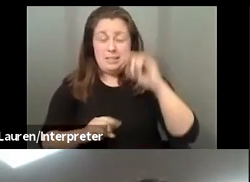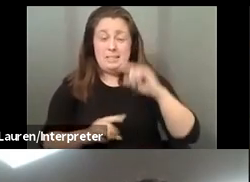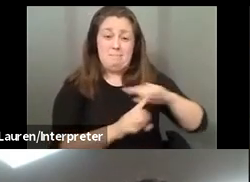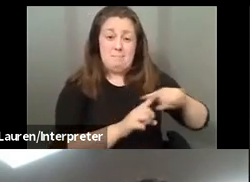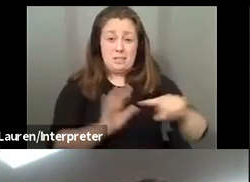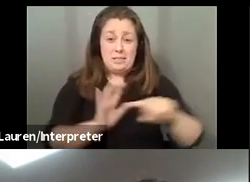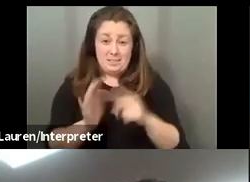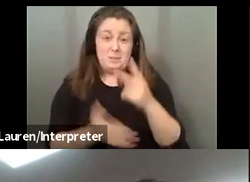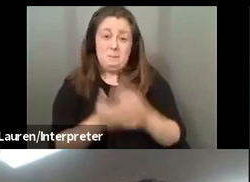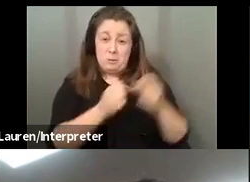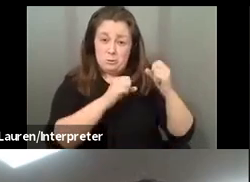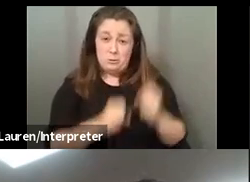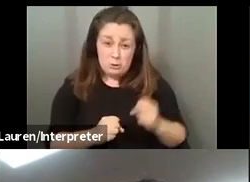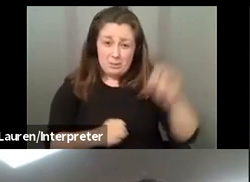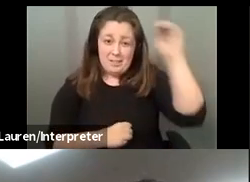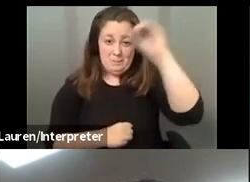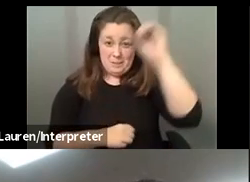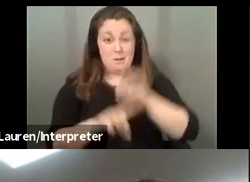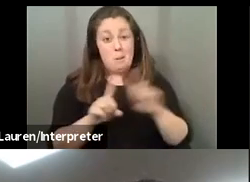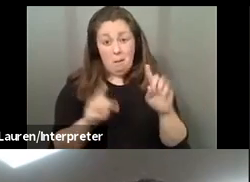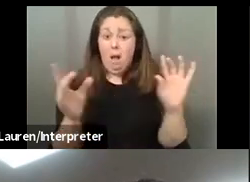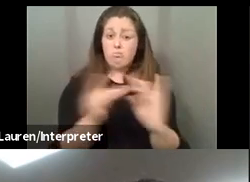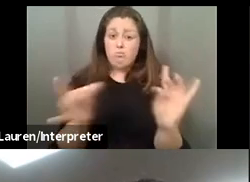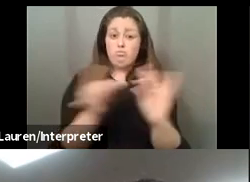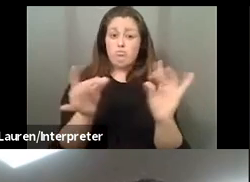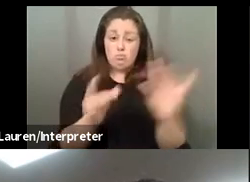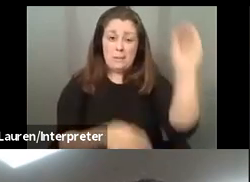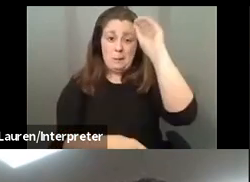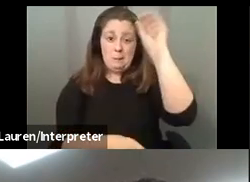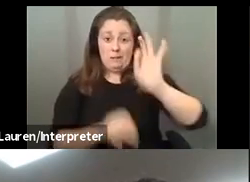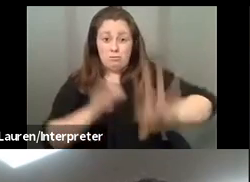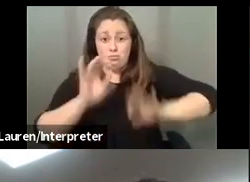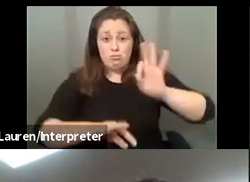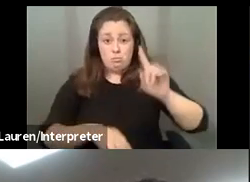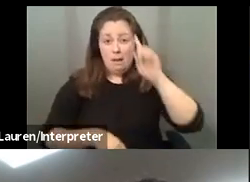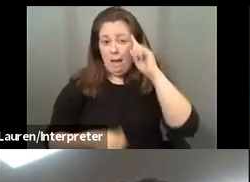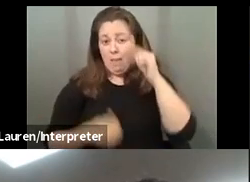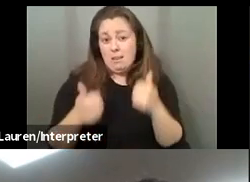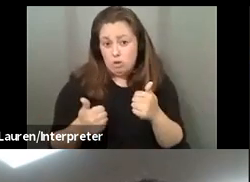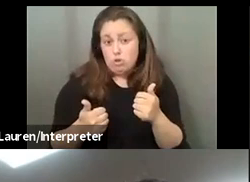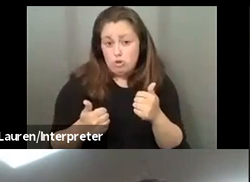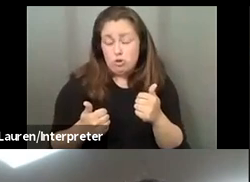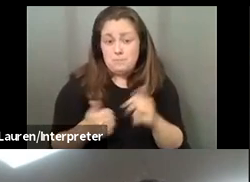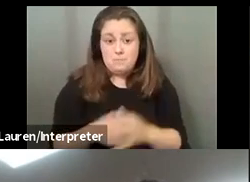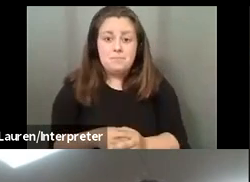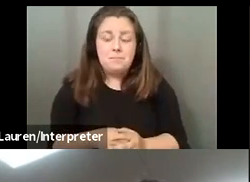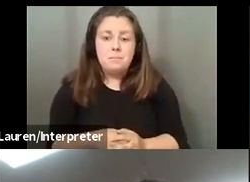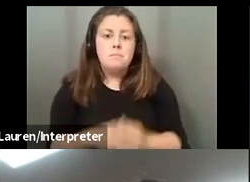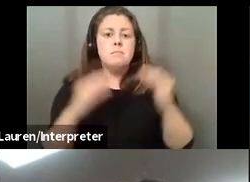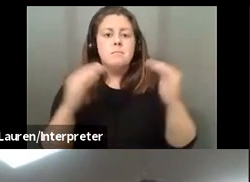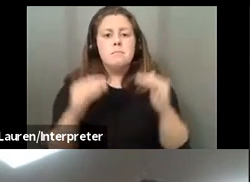but it's good that they're actually voicing their opinions. Then we're moving to the high